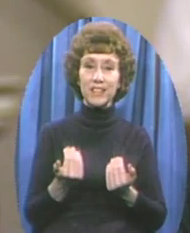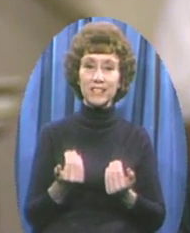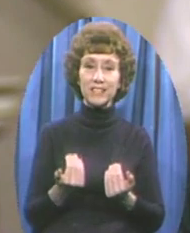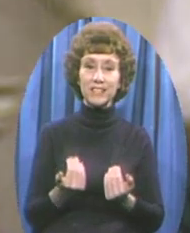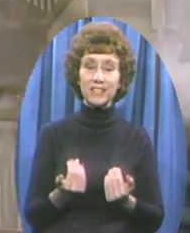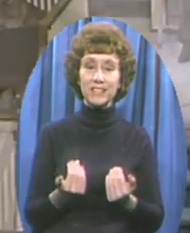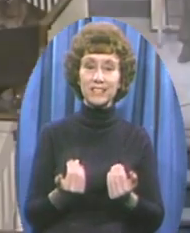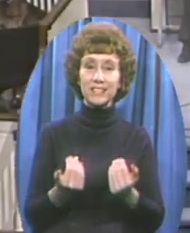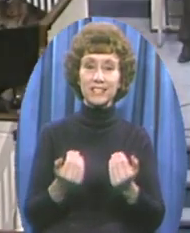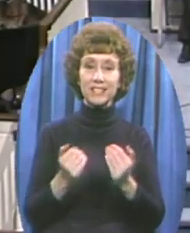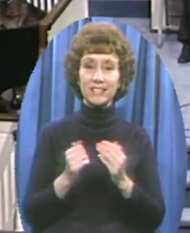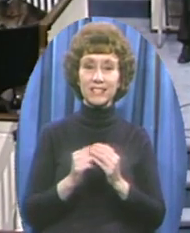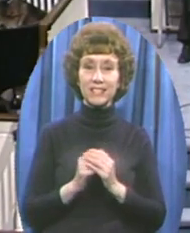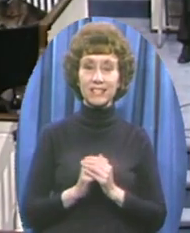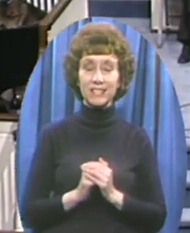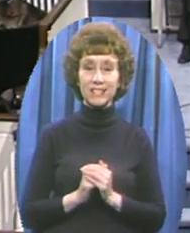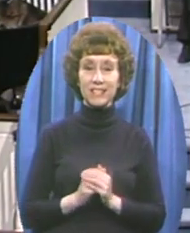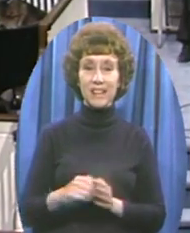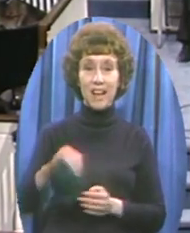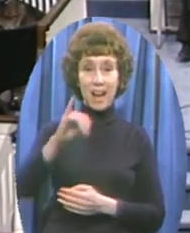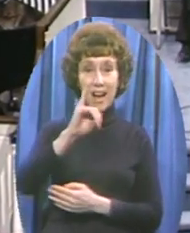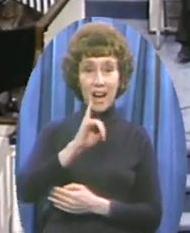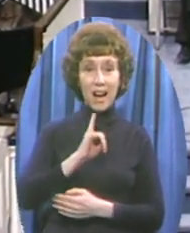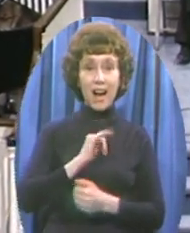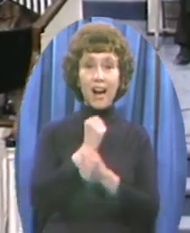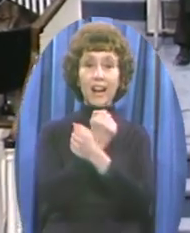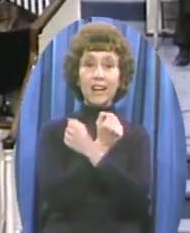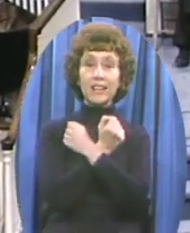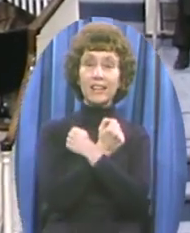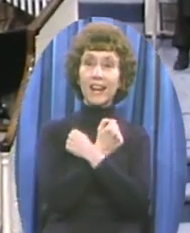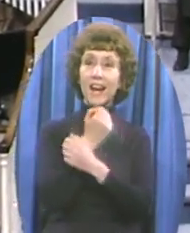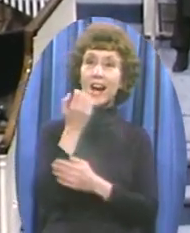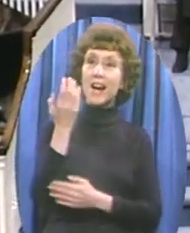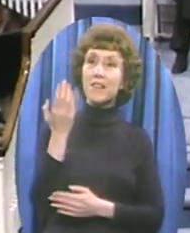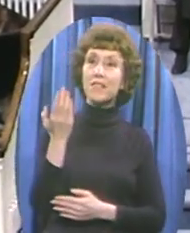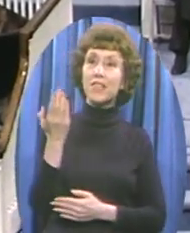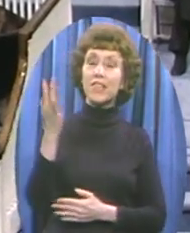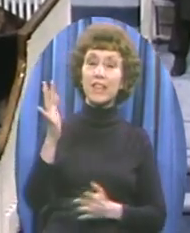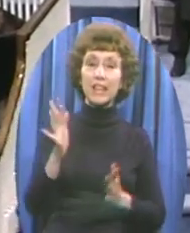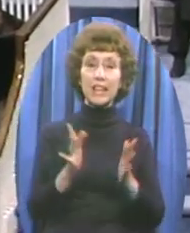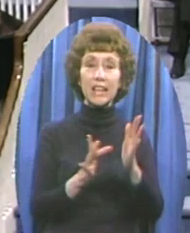now. I love thee